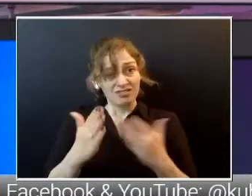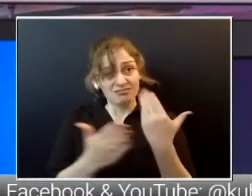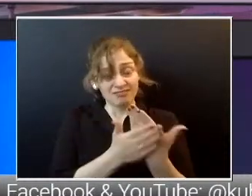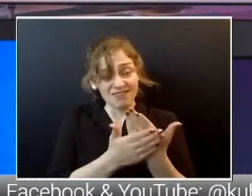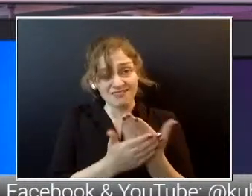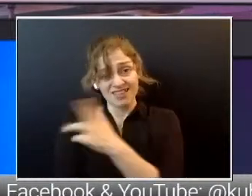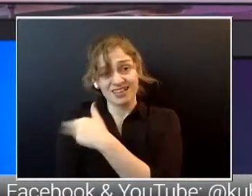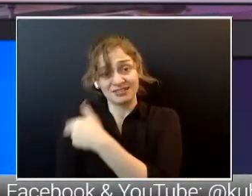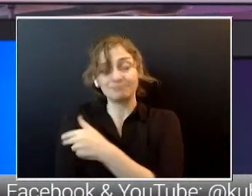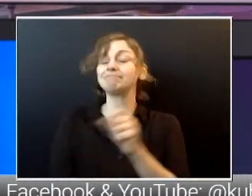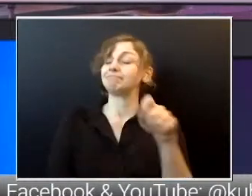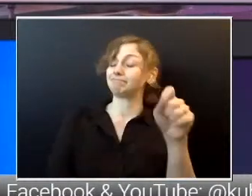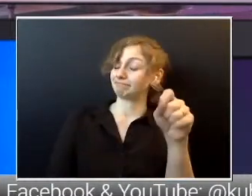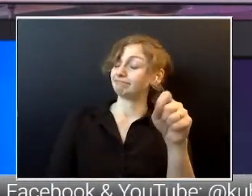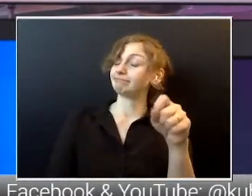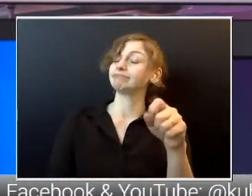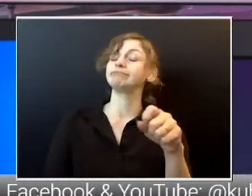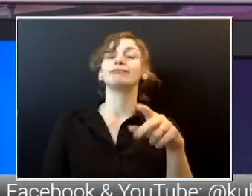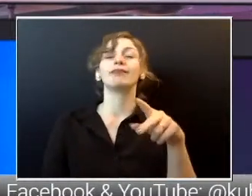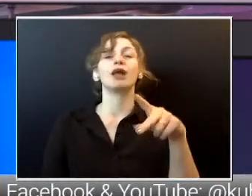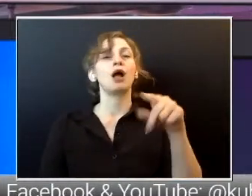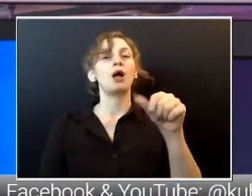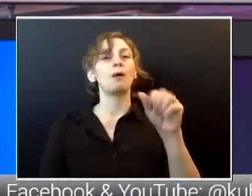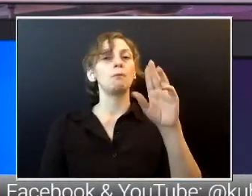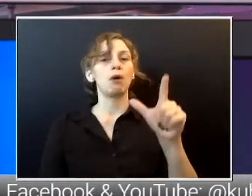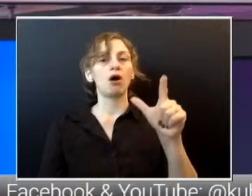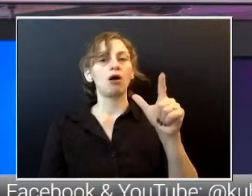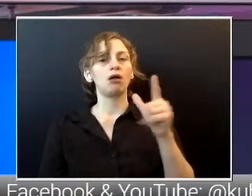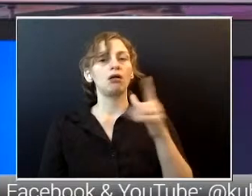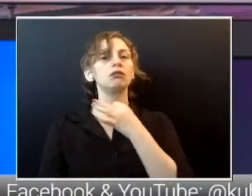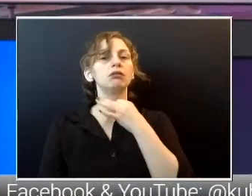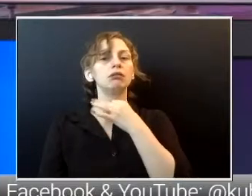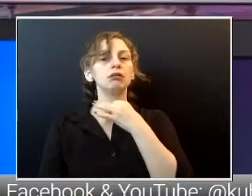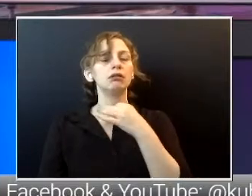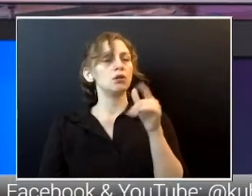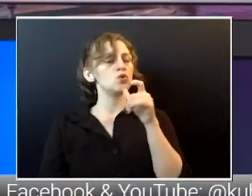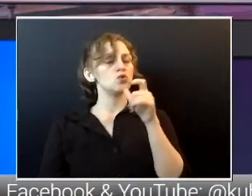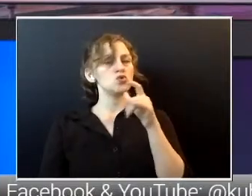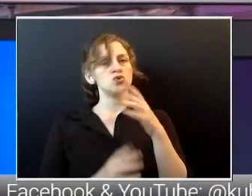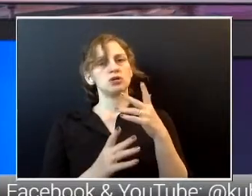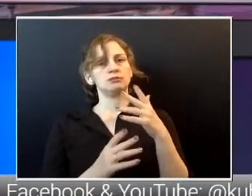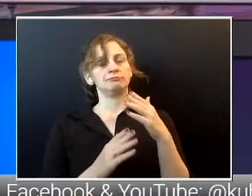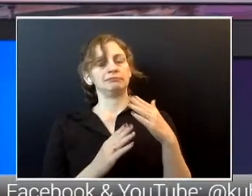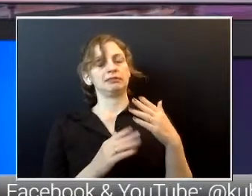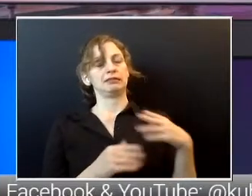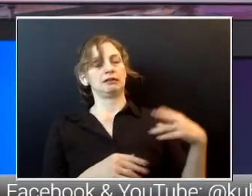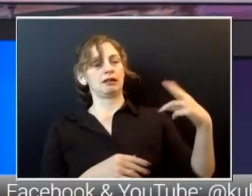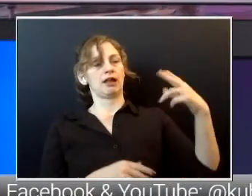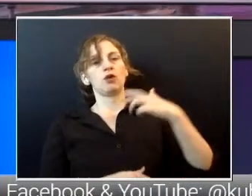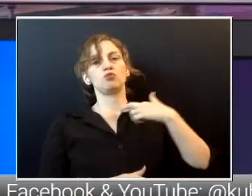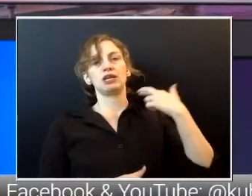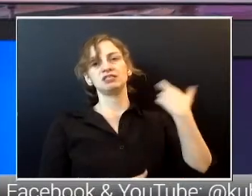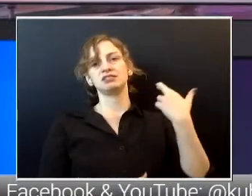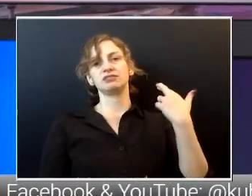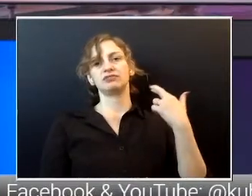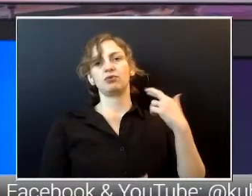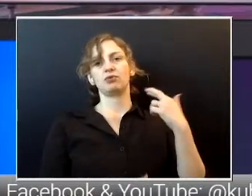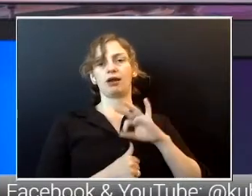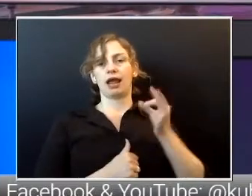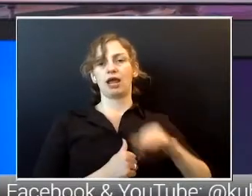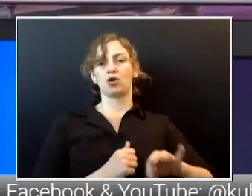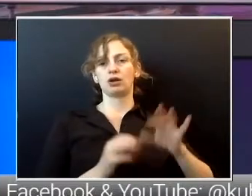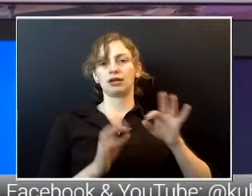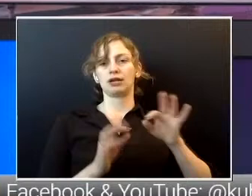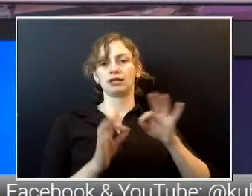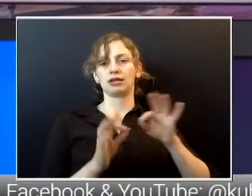wants to know, who is most at risk for an aortic dissection? Is there a type of patient other than if it runs in your family?